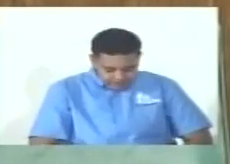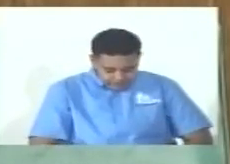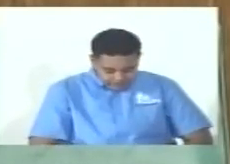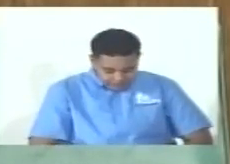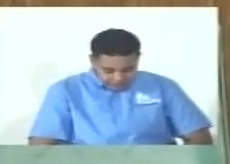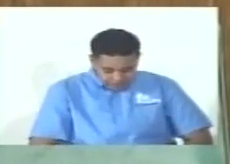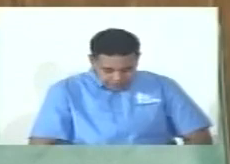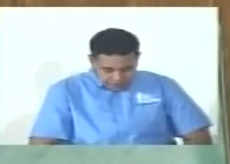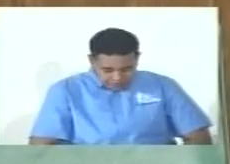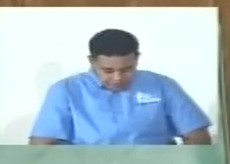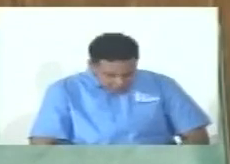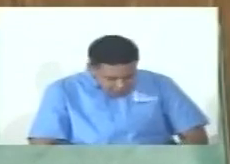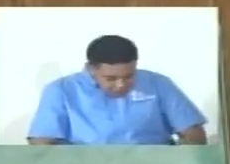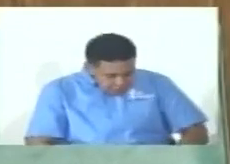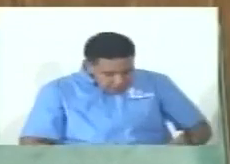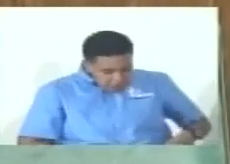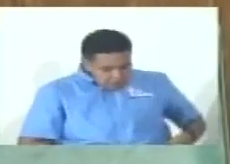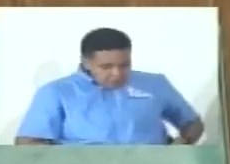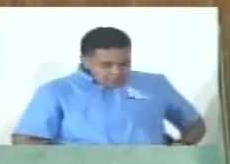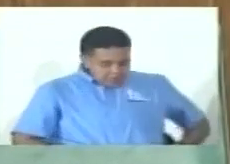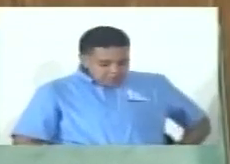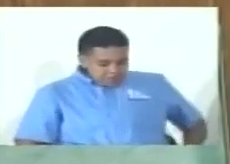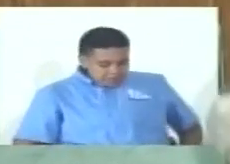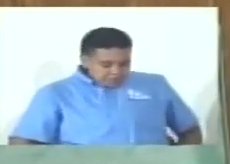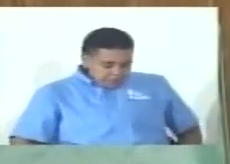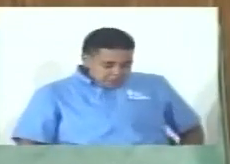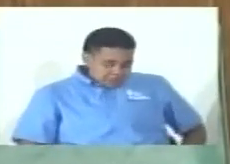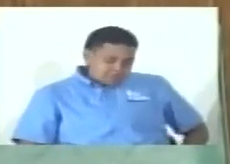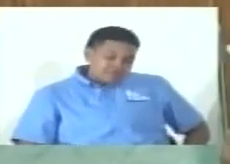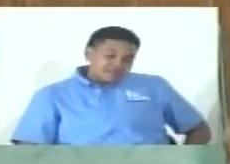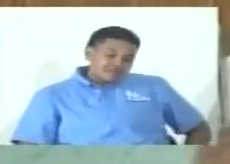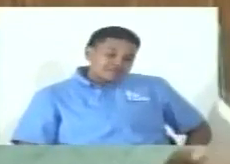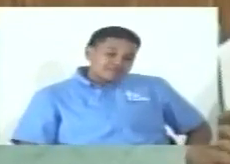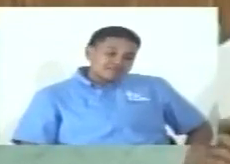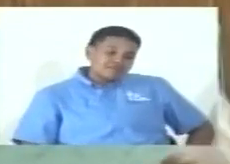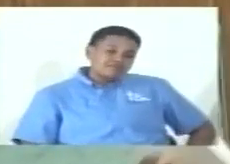if the example set by government is to